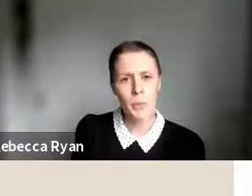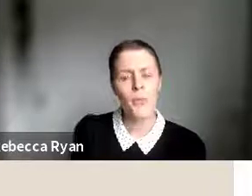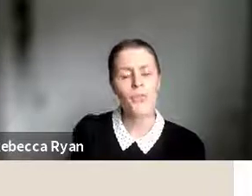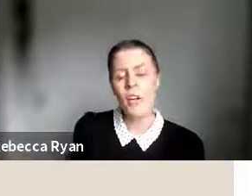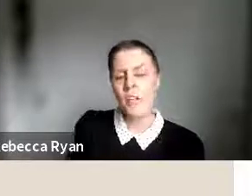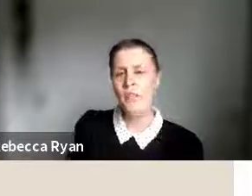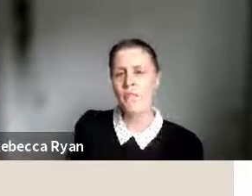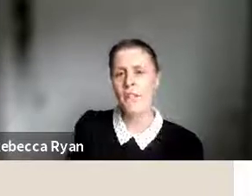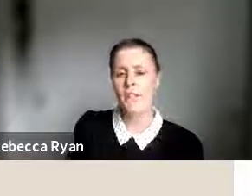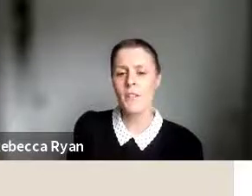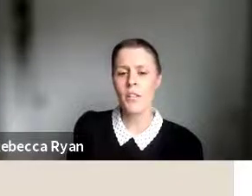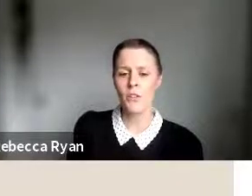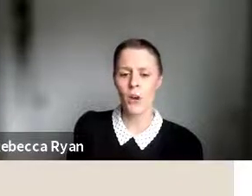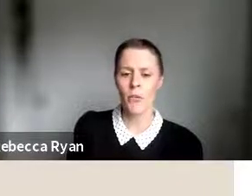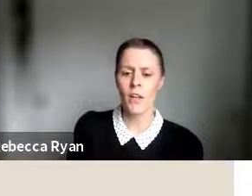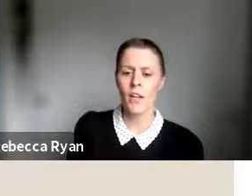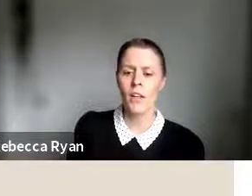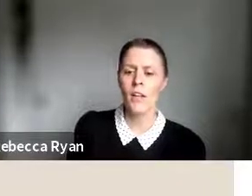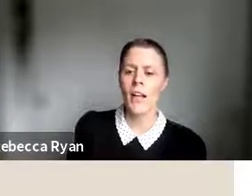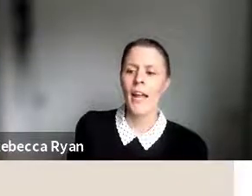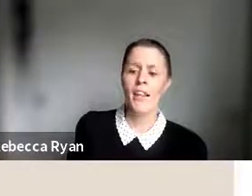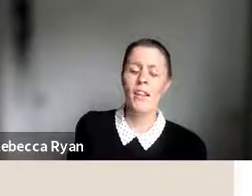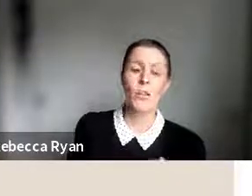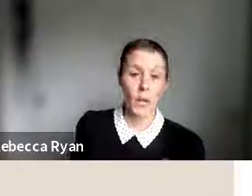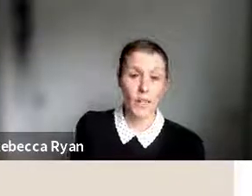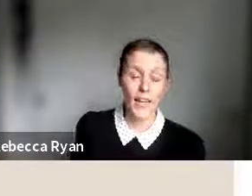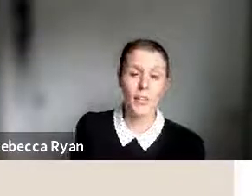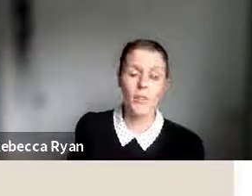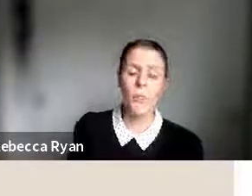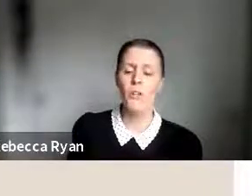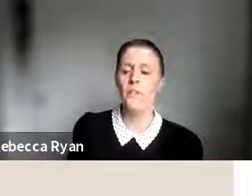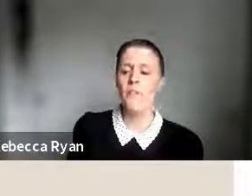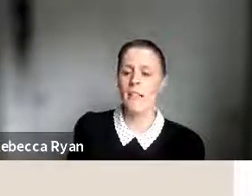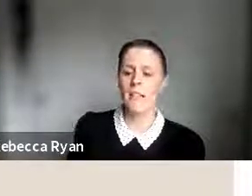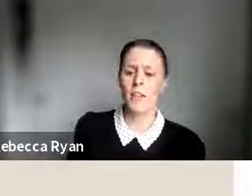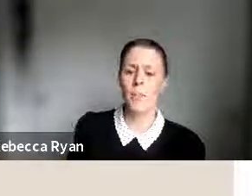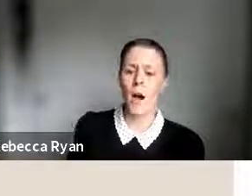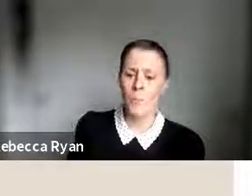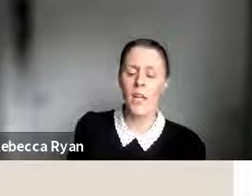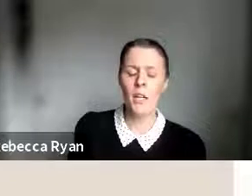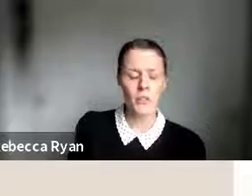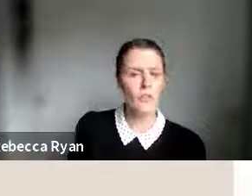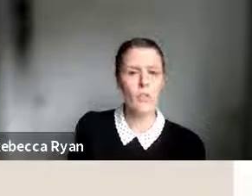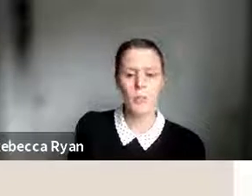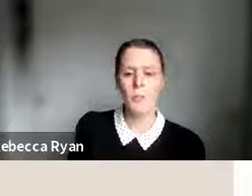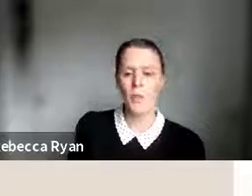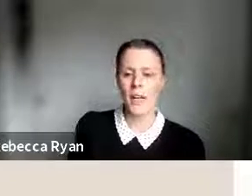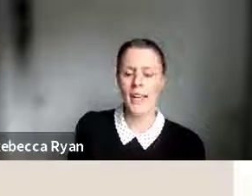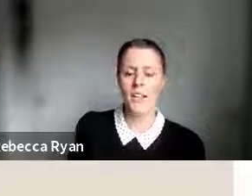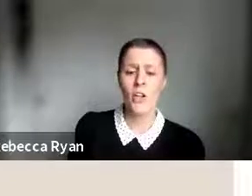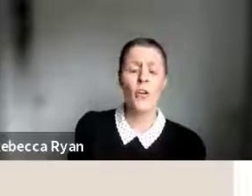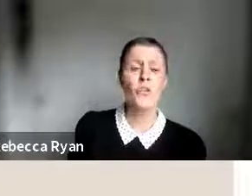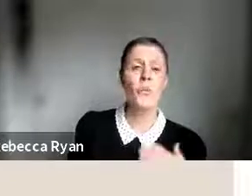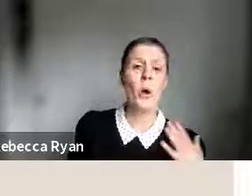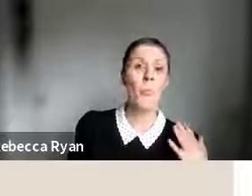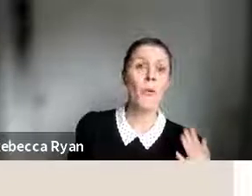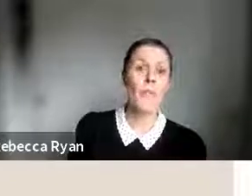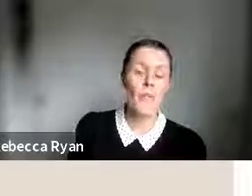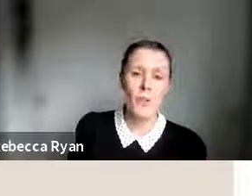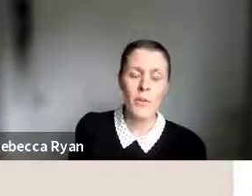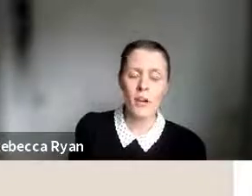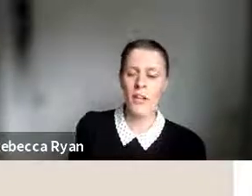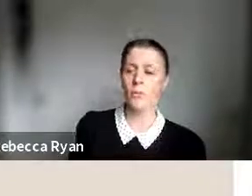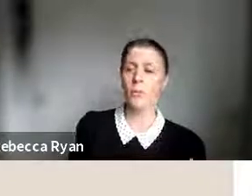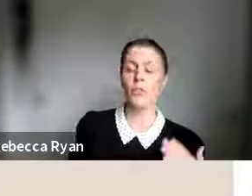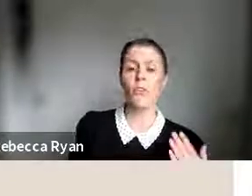to build up the strongest defenses against COVID. And again, it's important to vaccinate the population for those people that can to